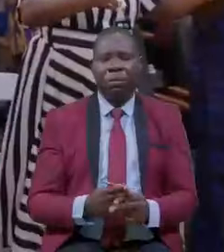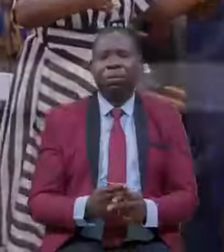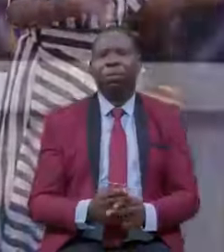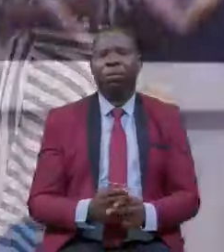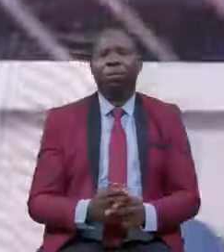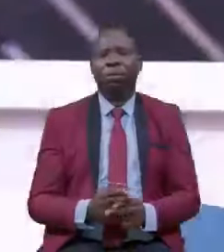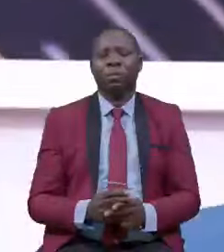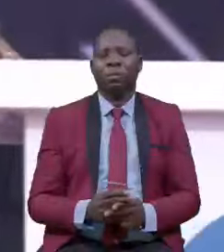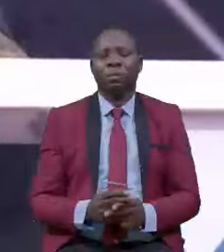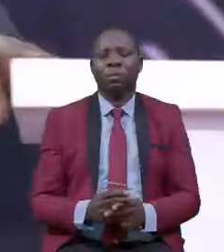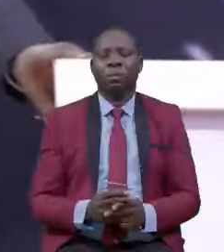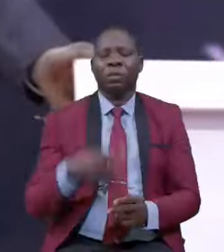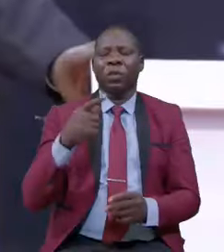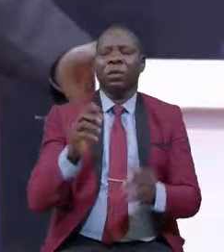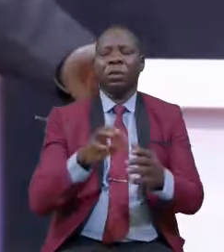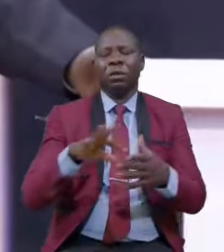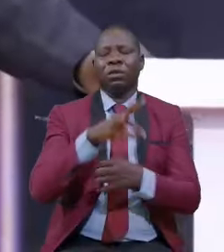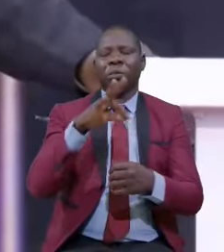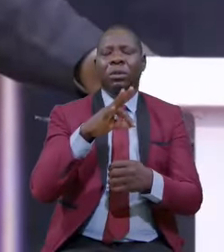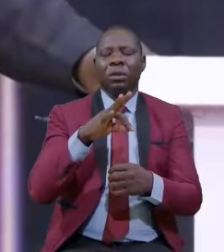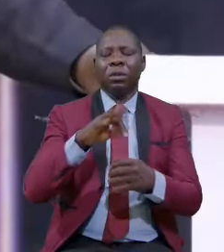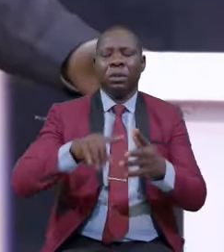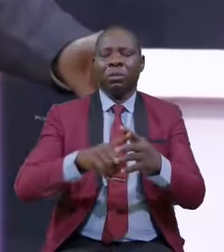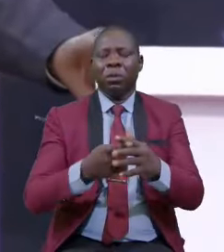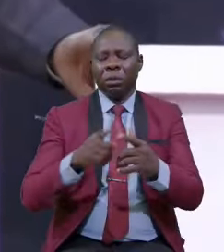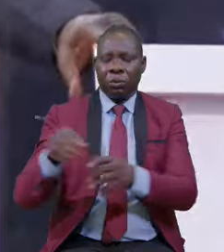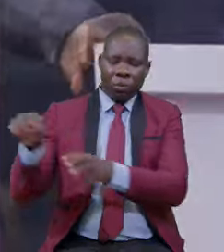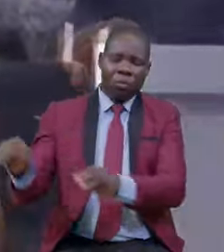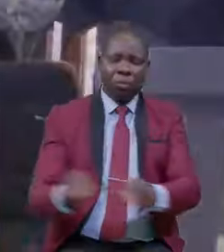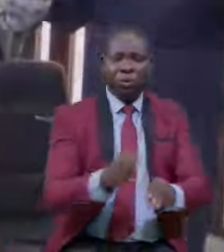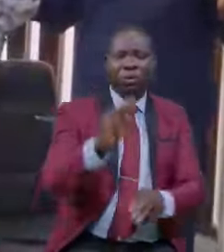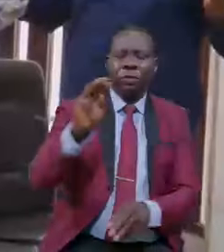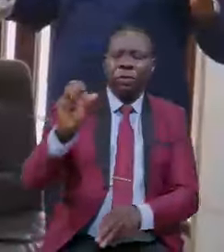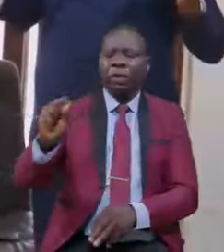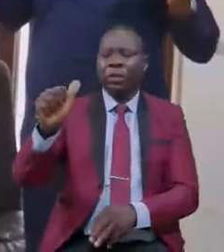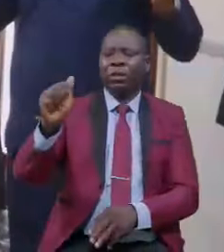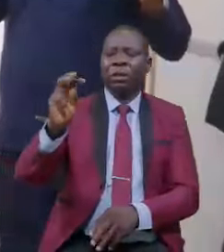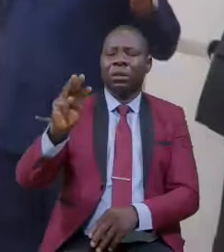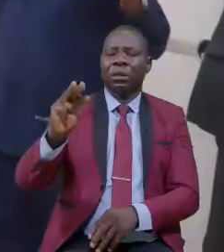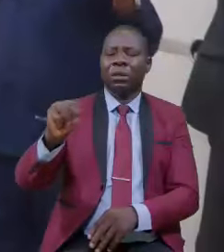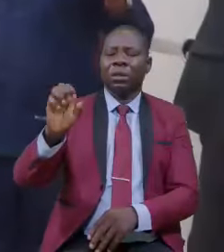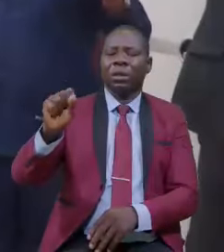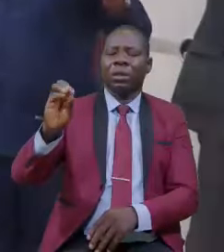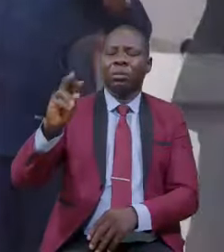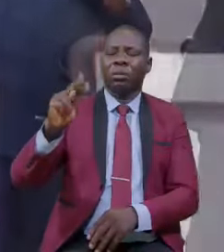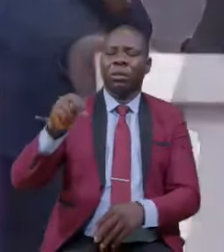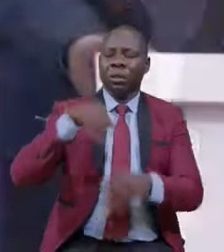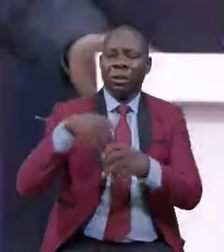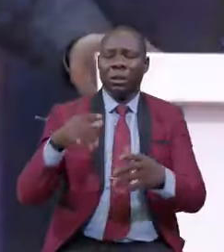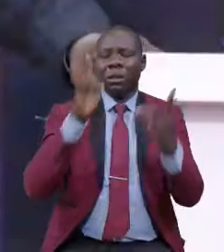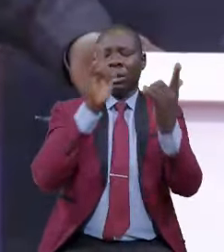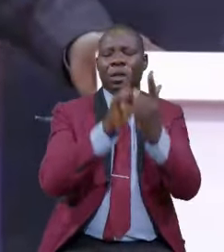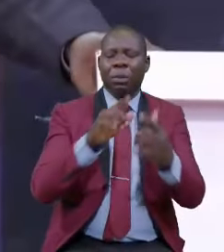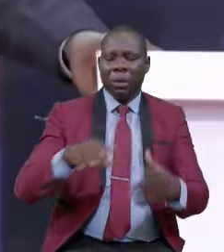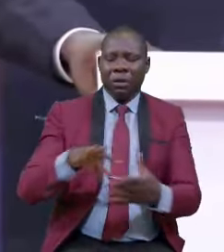The spirit began to move Samson in the camp. Spirit of the living God,